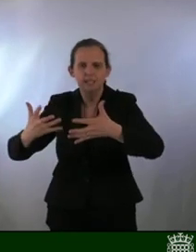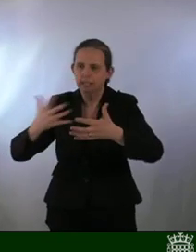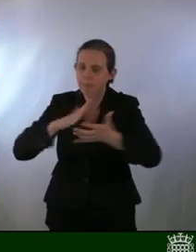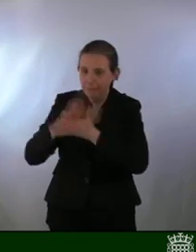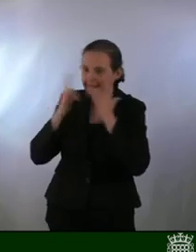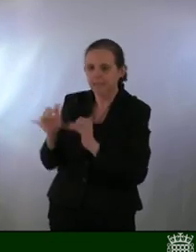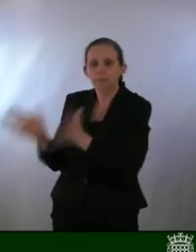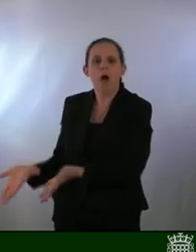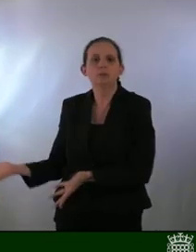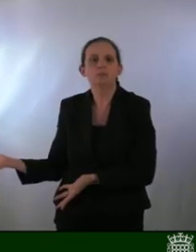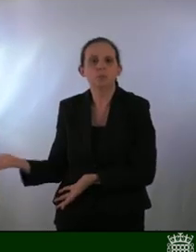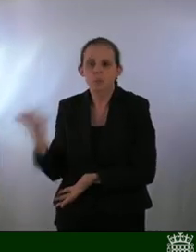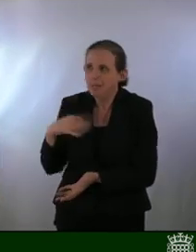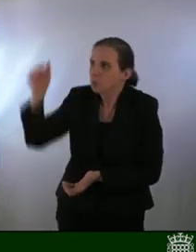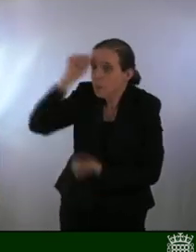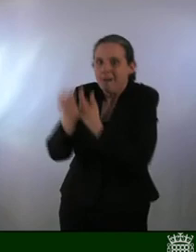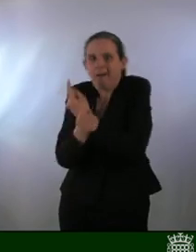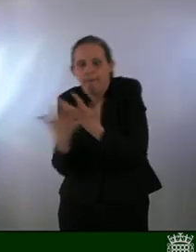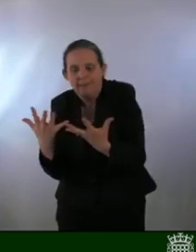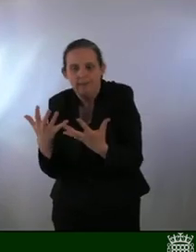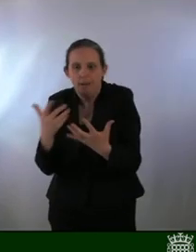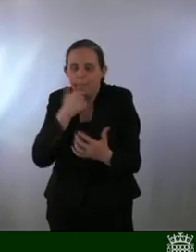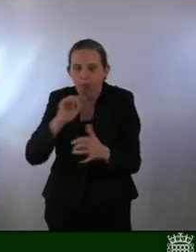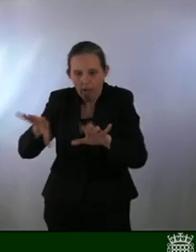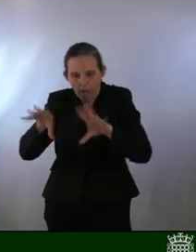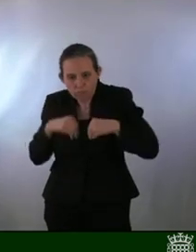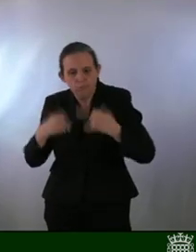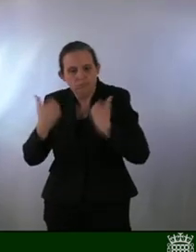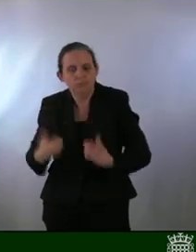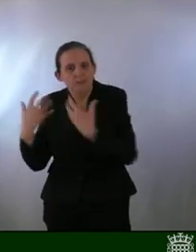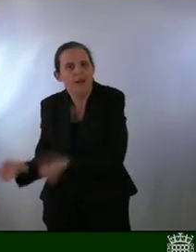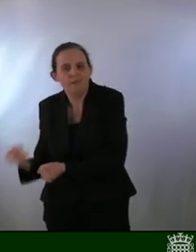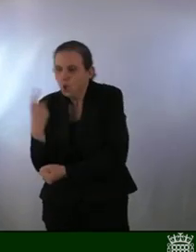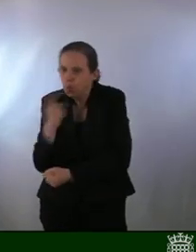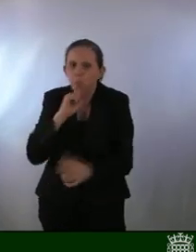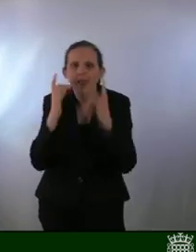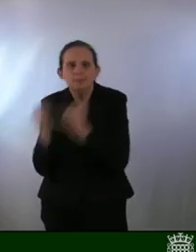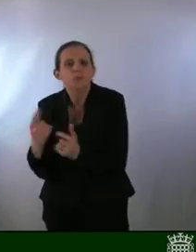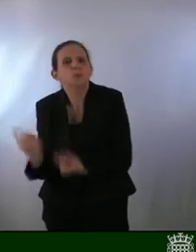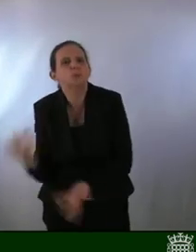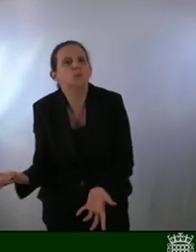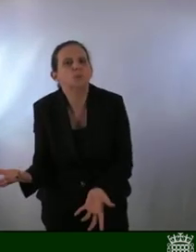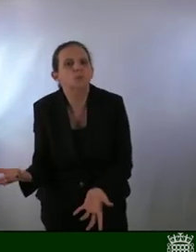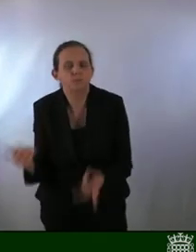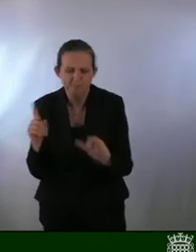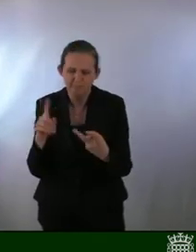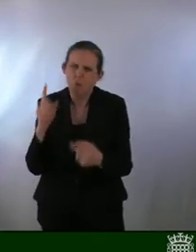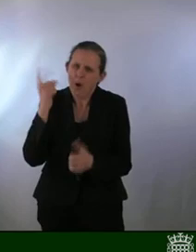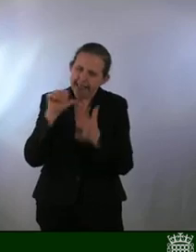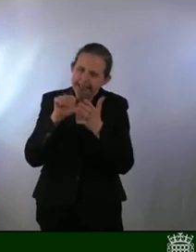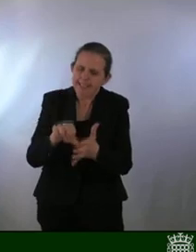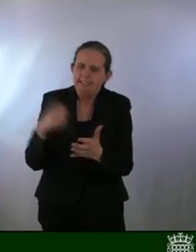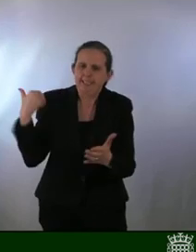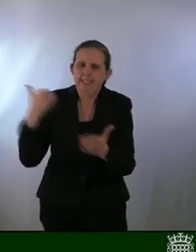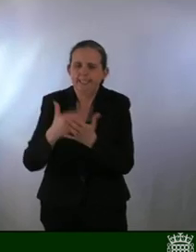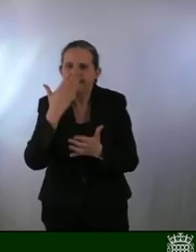significantly increased. Who exactly is going to be tested? And one of the difficulties, I think, has been